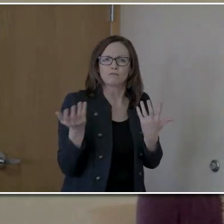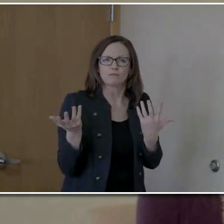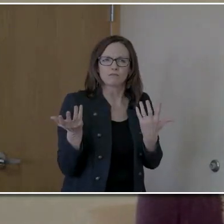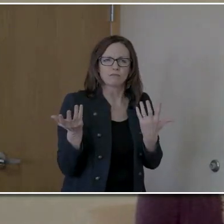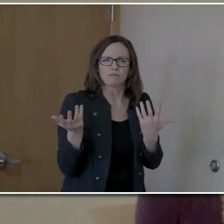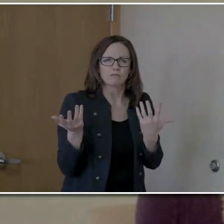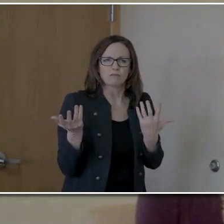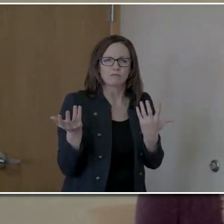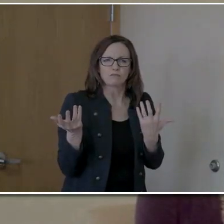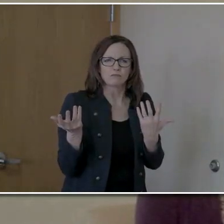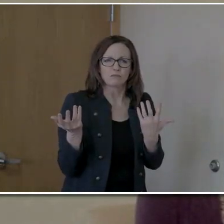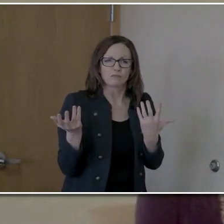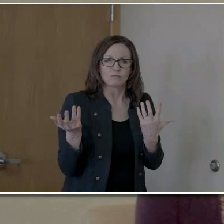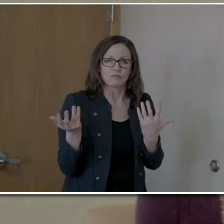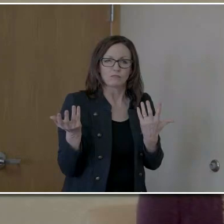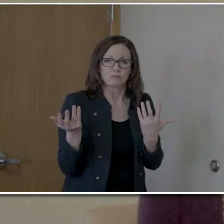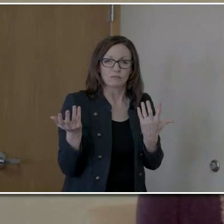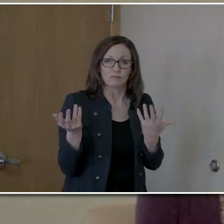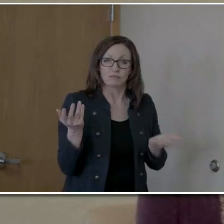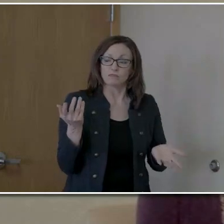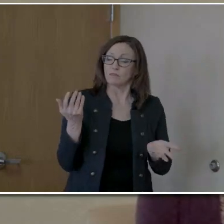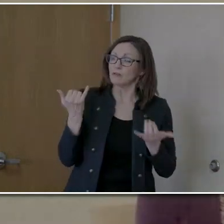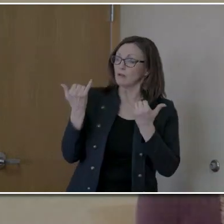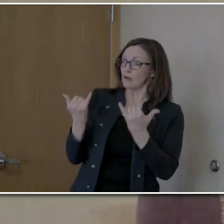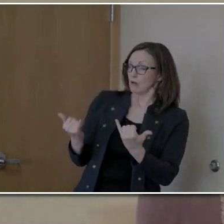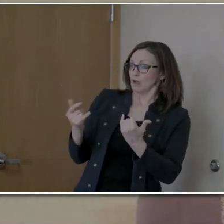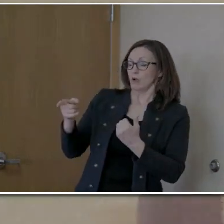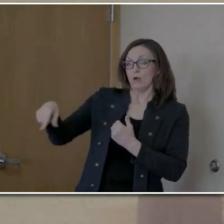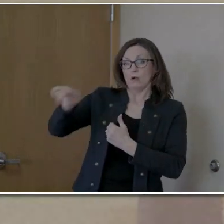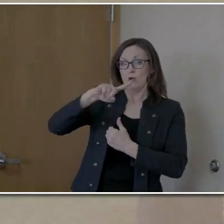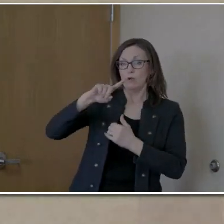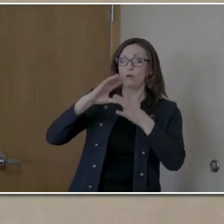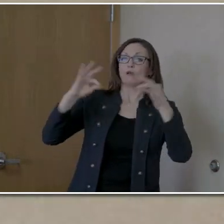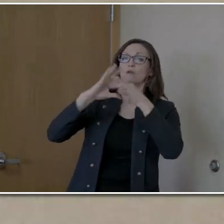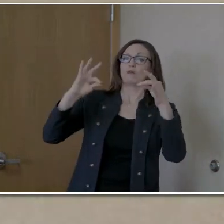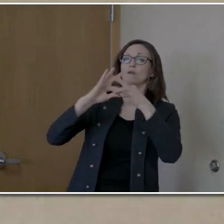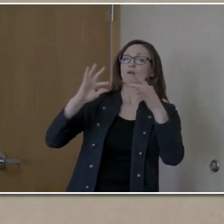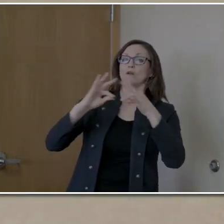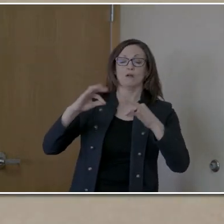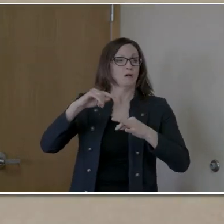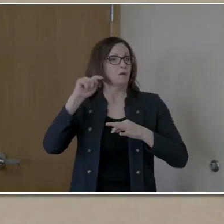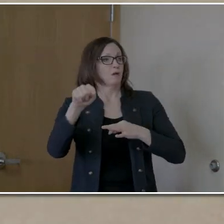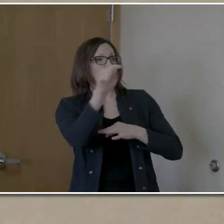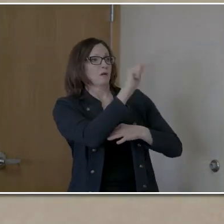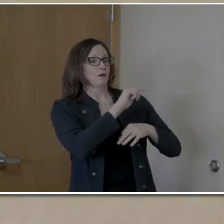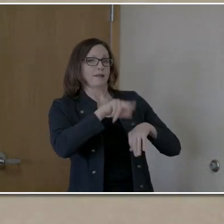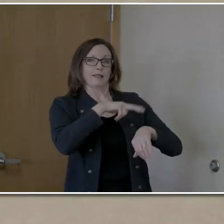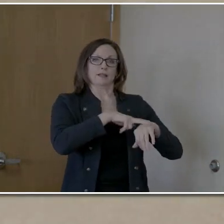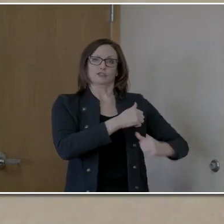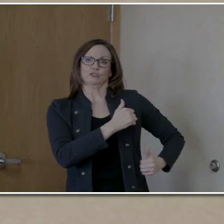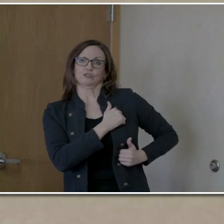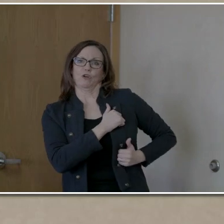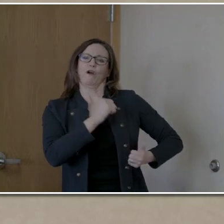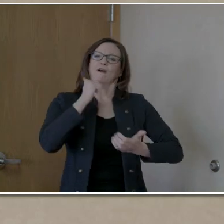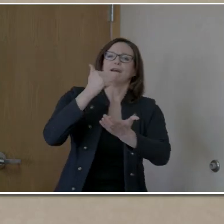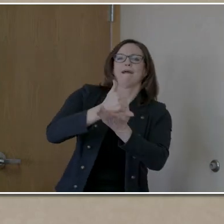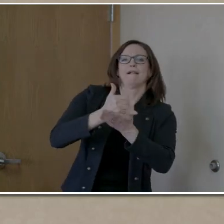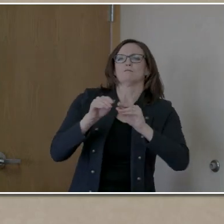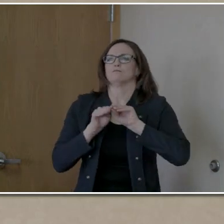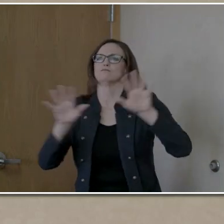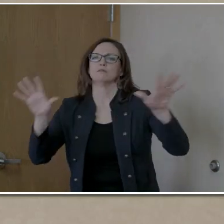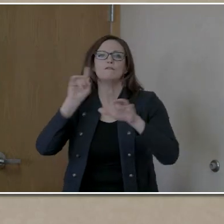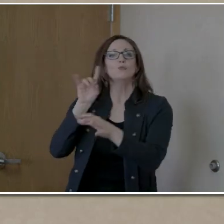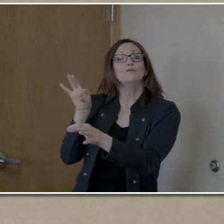COVID? Okay, I'll start off on that one. In terms of the National Guard, we have had